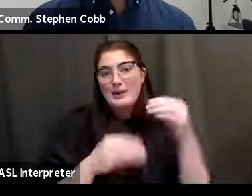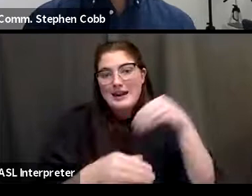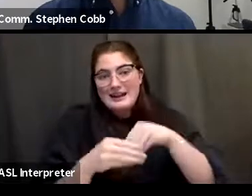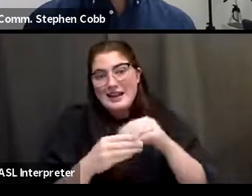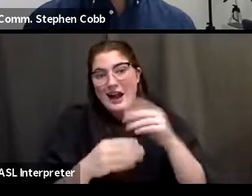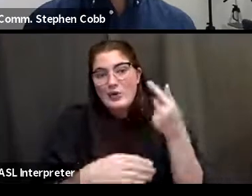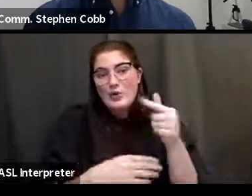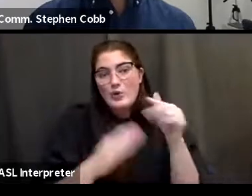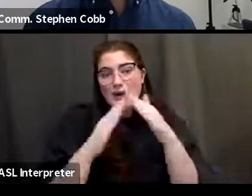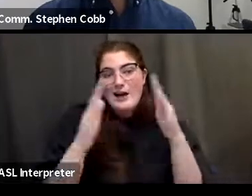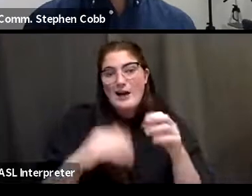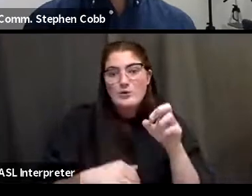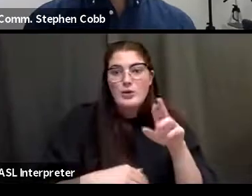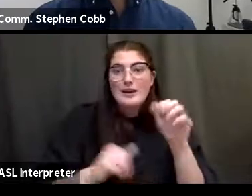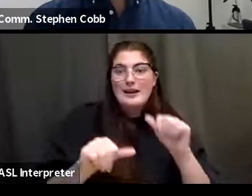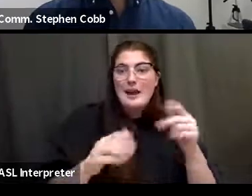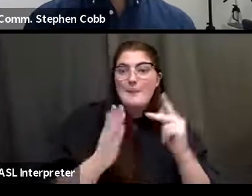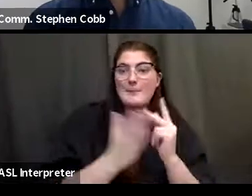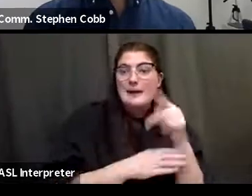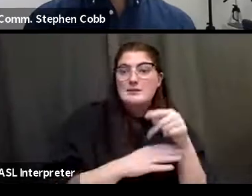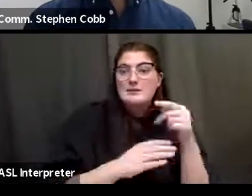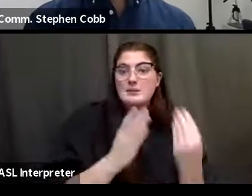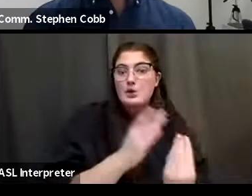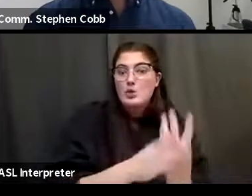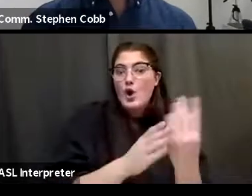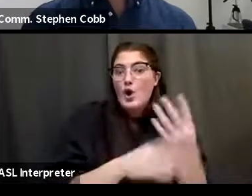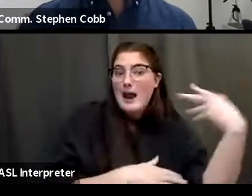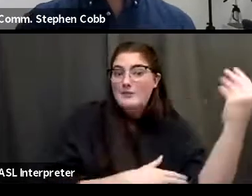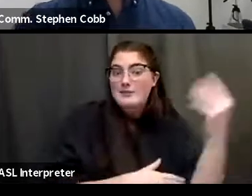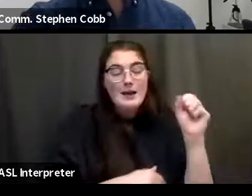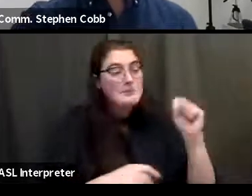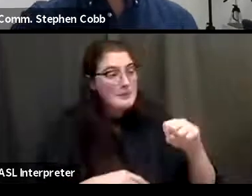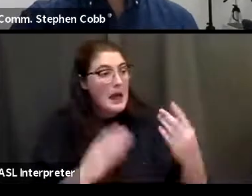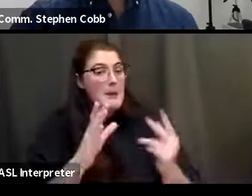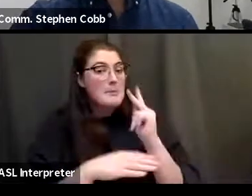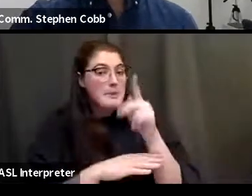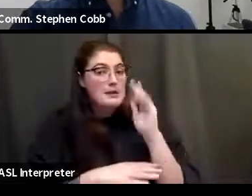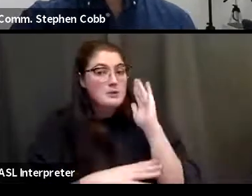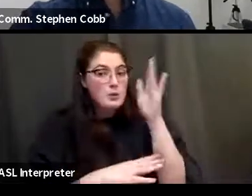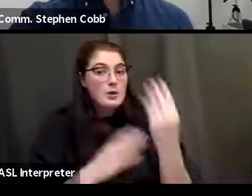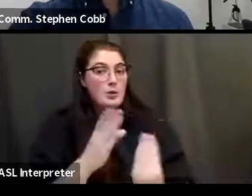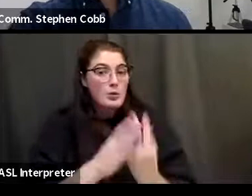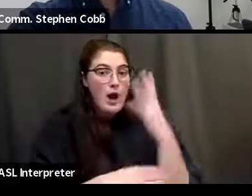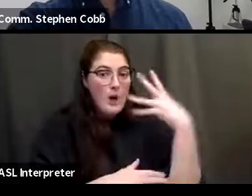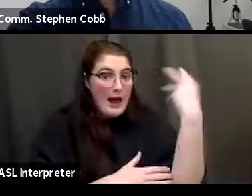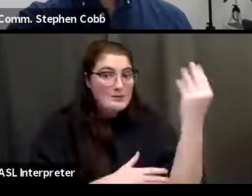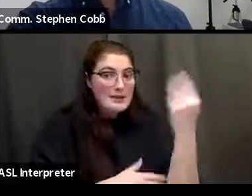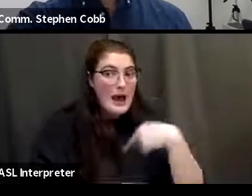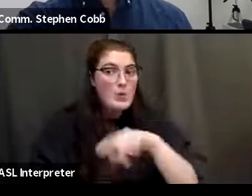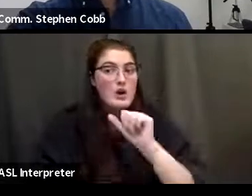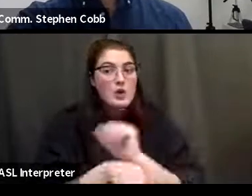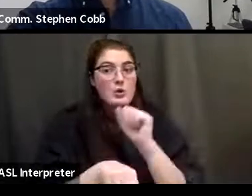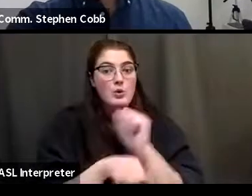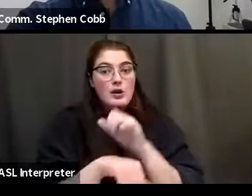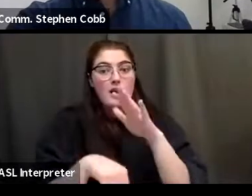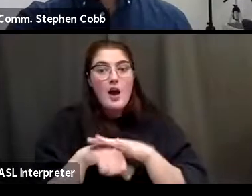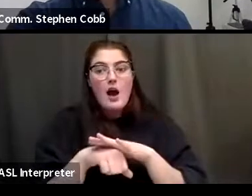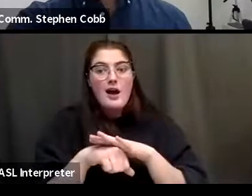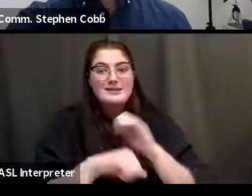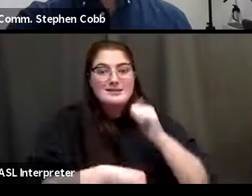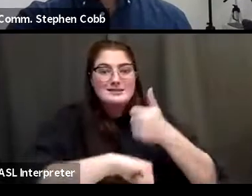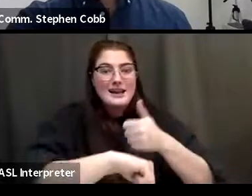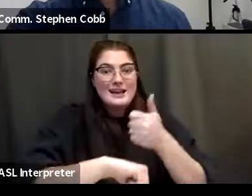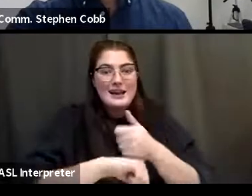grown outside? Plants will be grown outside. So we are working on the installation of our planter